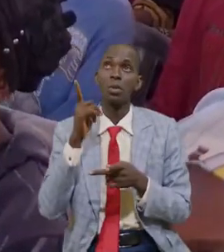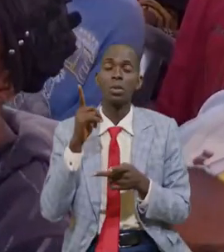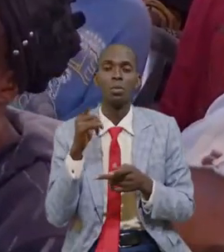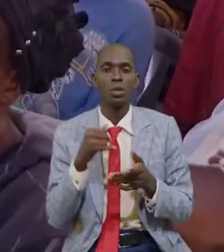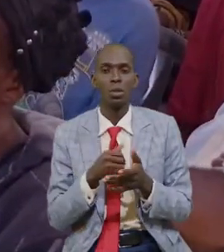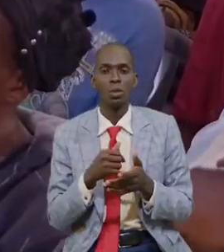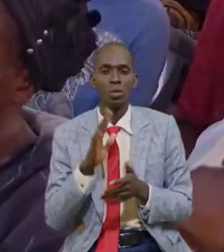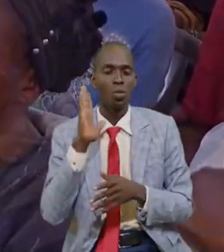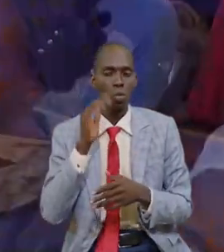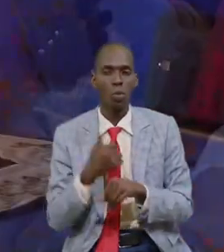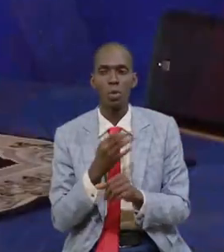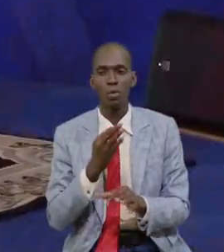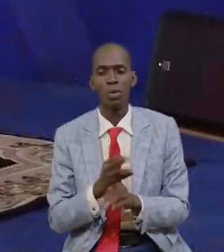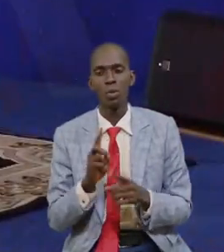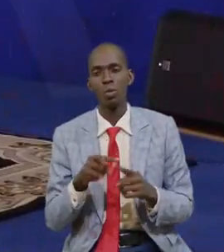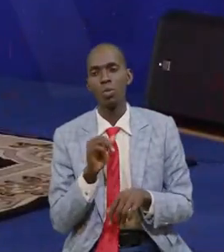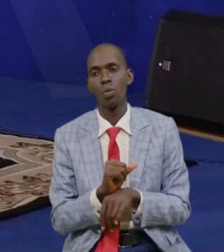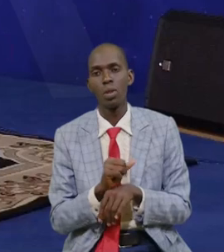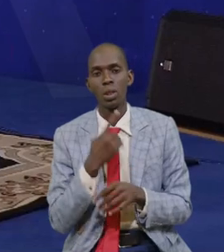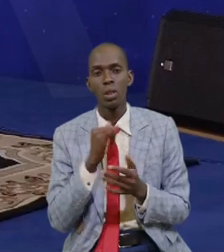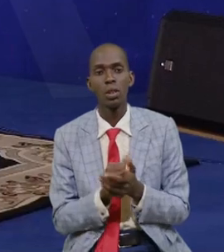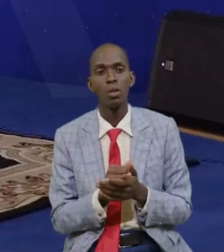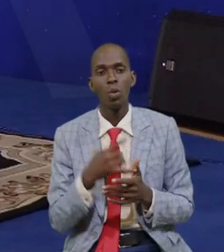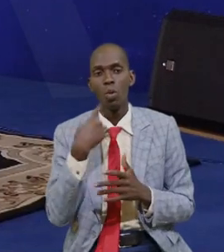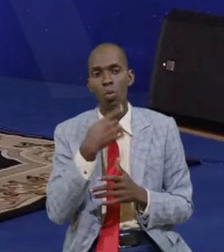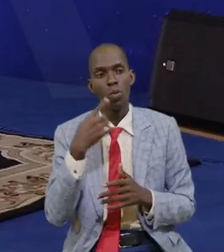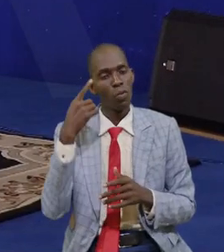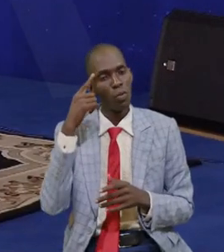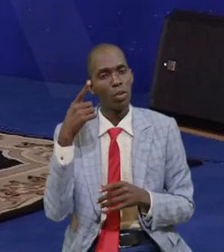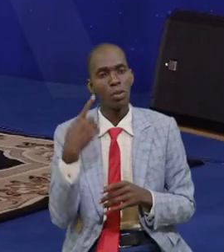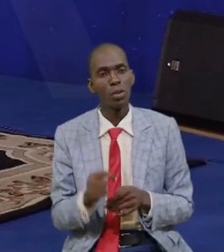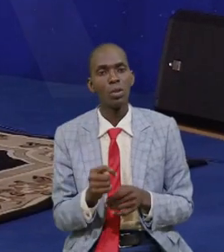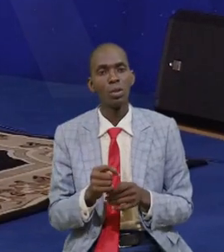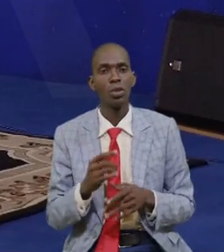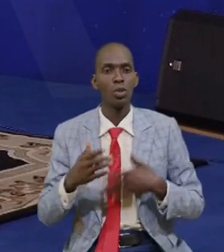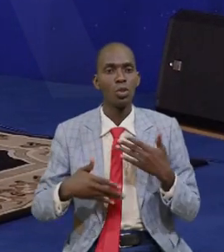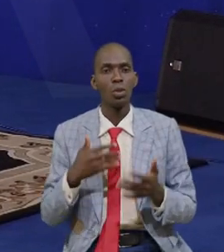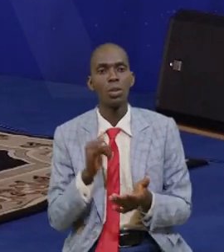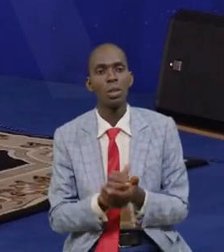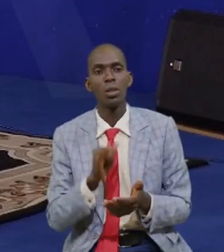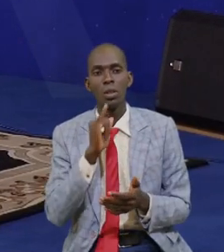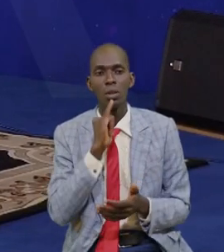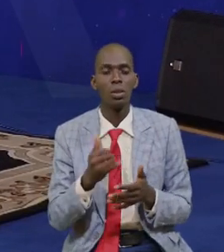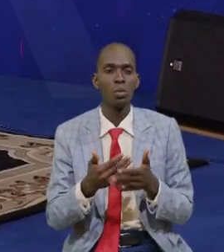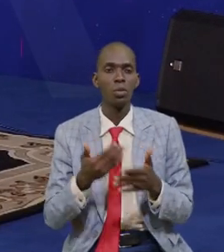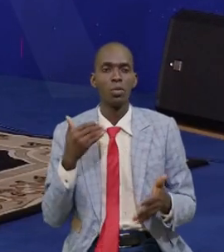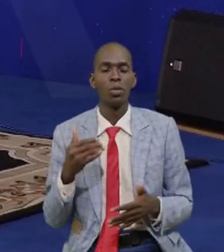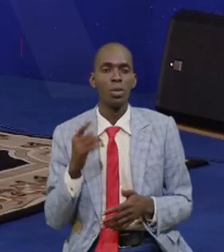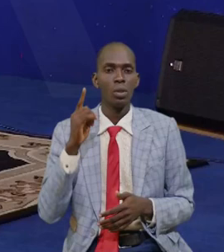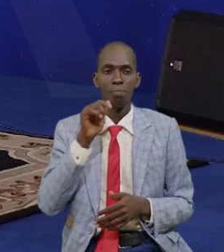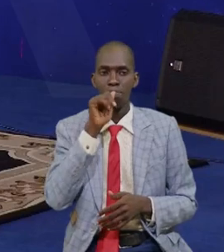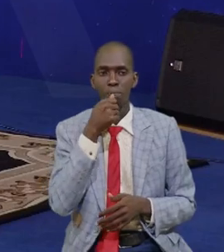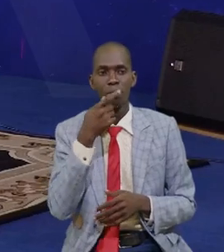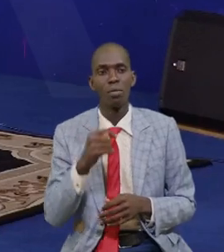says, who for the joy that was set before him, he endured the cross, despising the